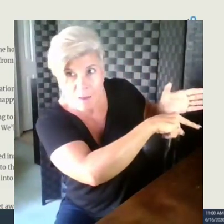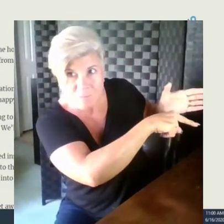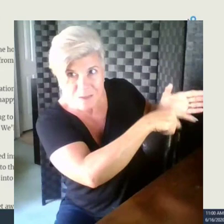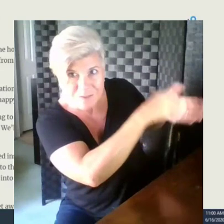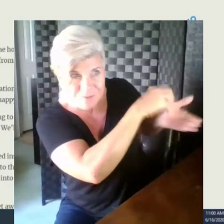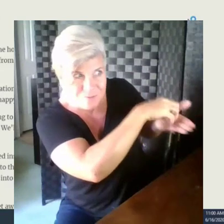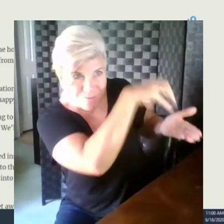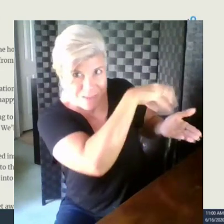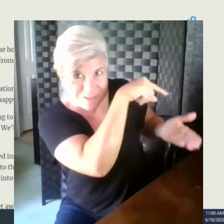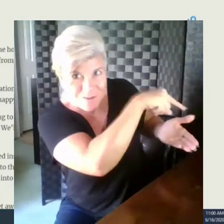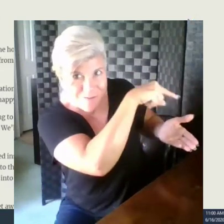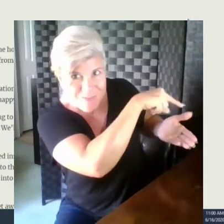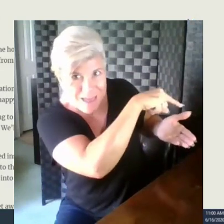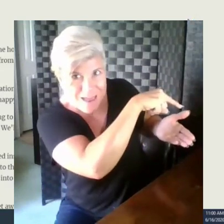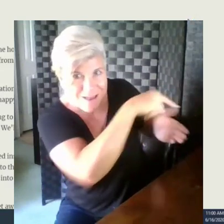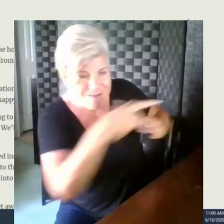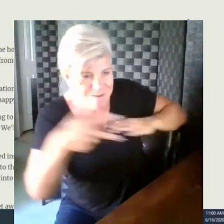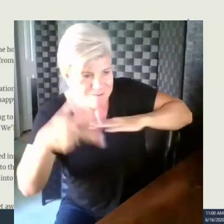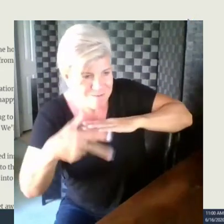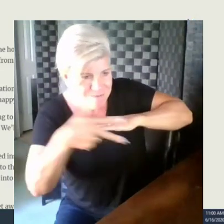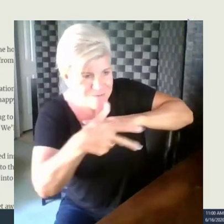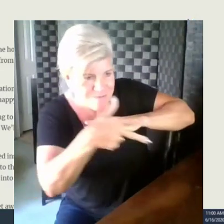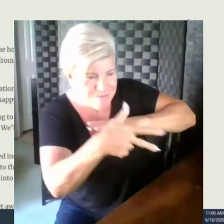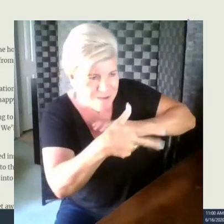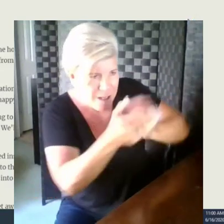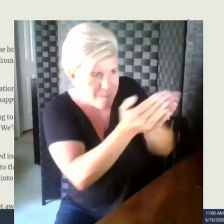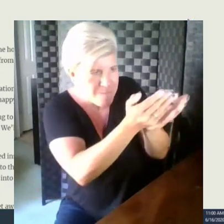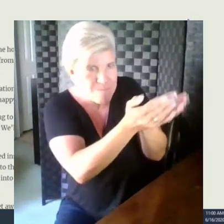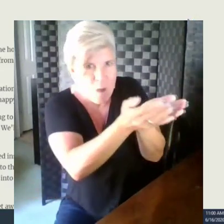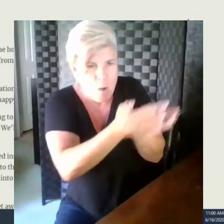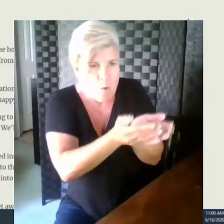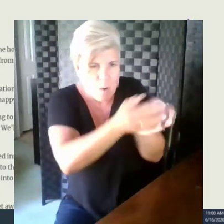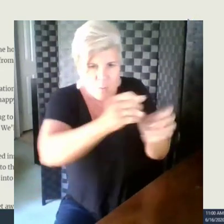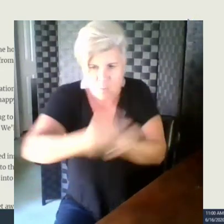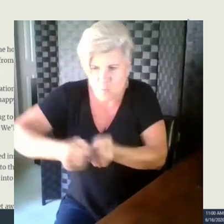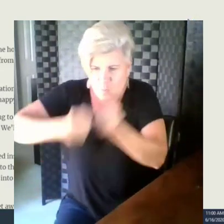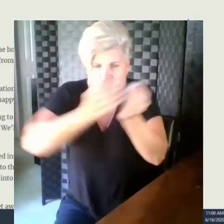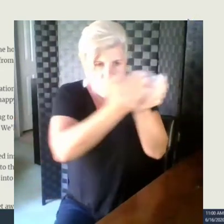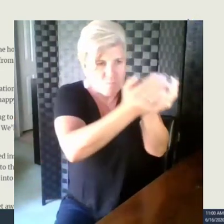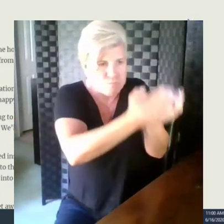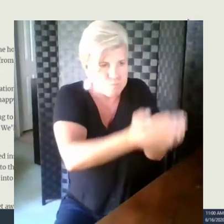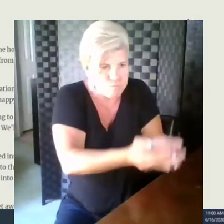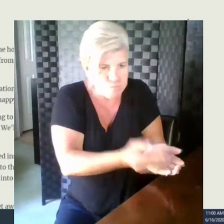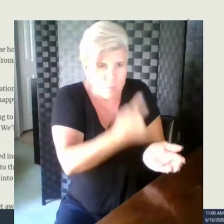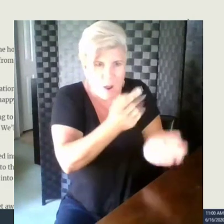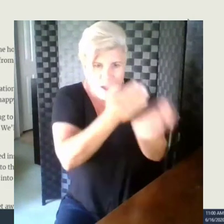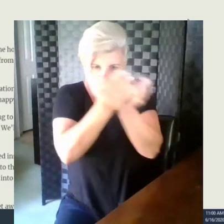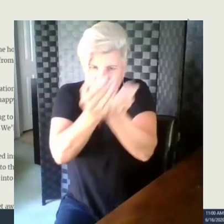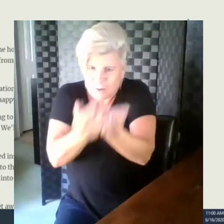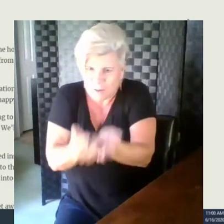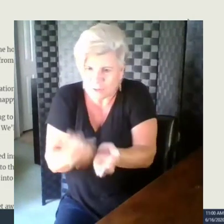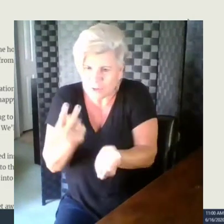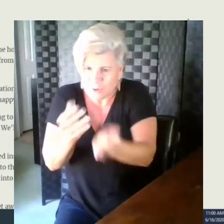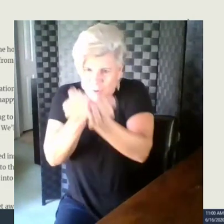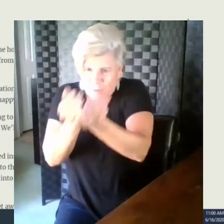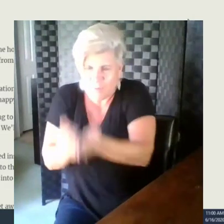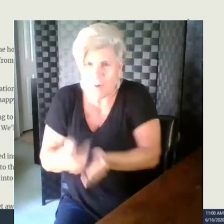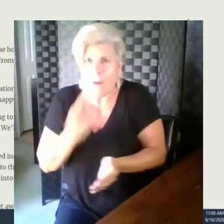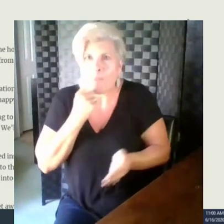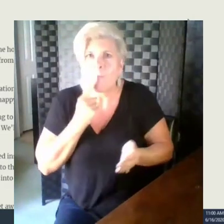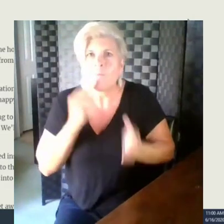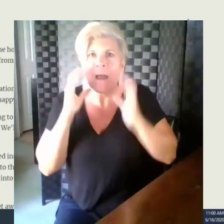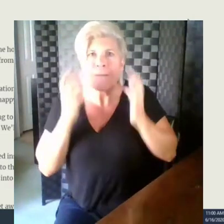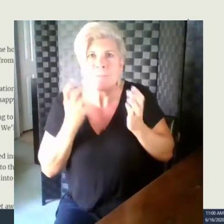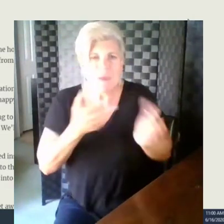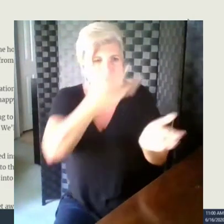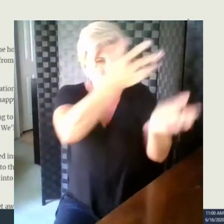just as the map showed. They anchored the boat and lowered 3 rowboats. Captain Redbeard climbed into the first one, along